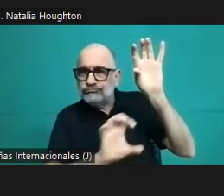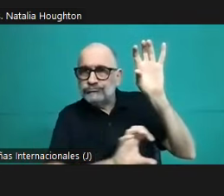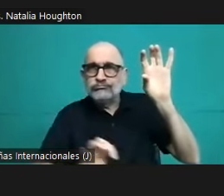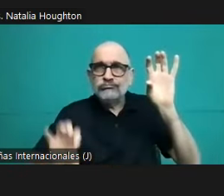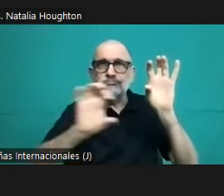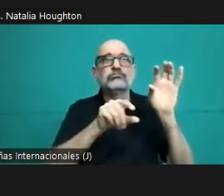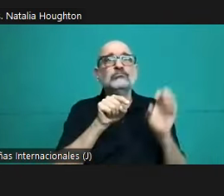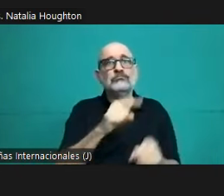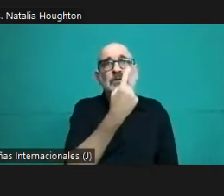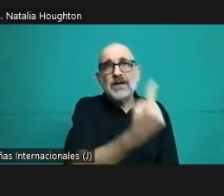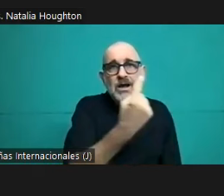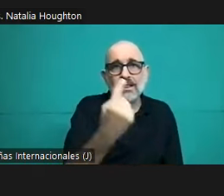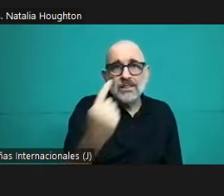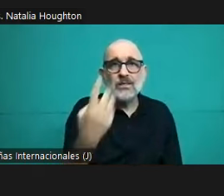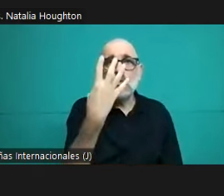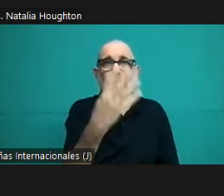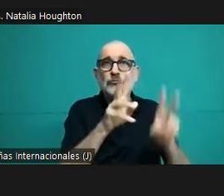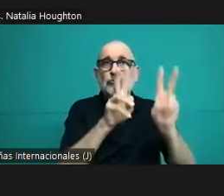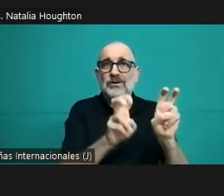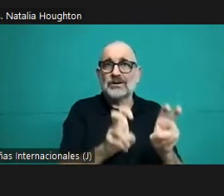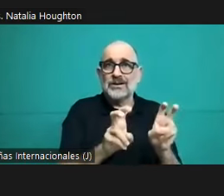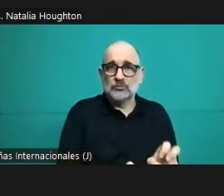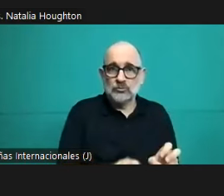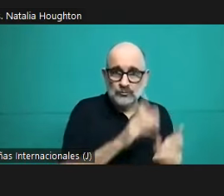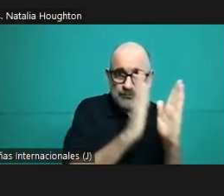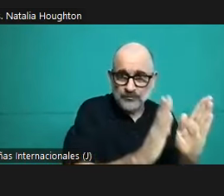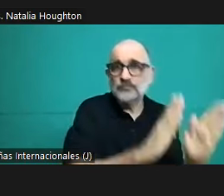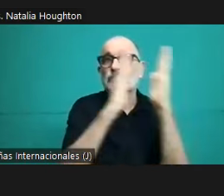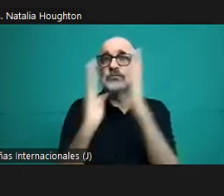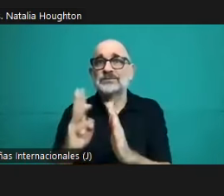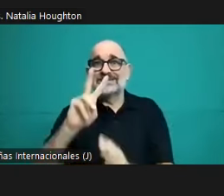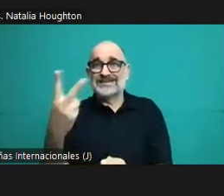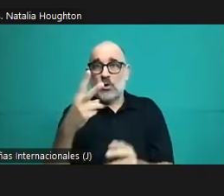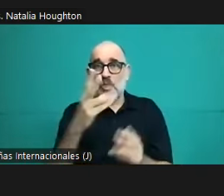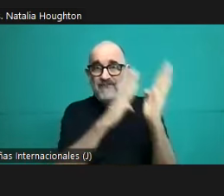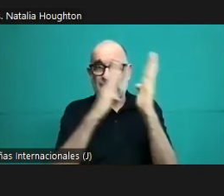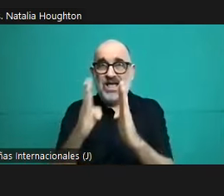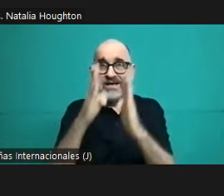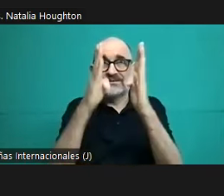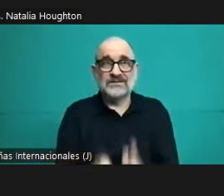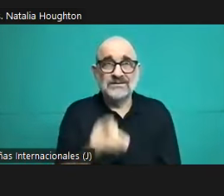work of collecting quantitative and qualitative